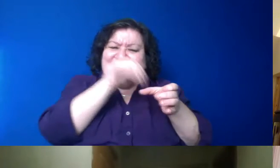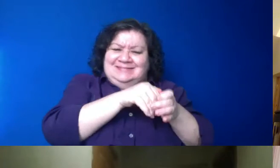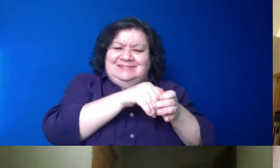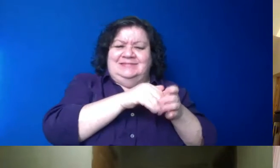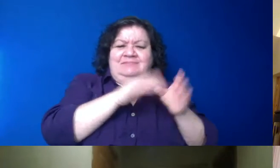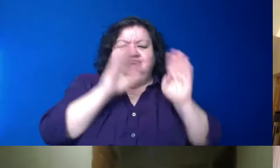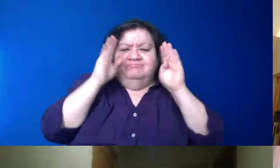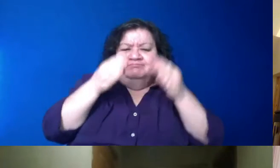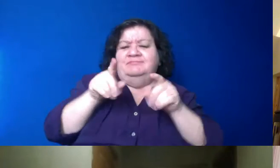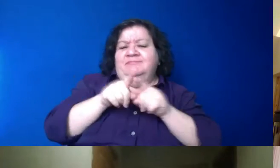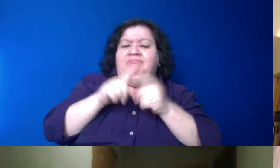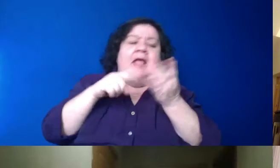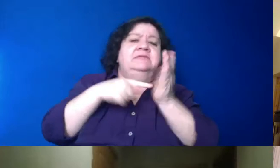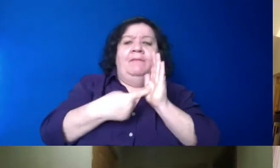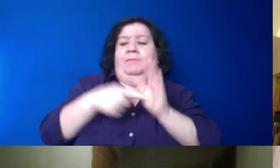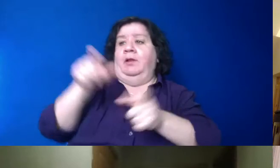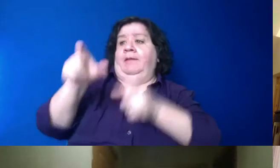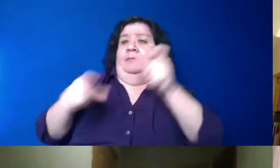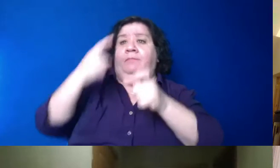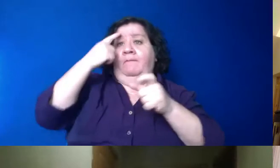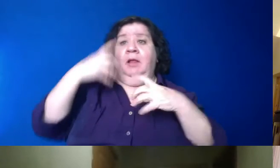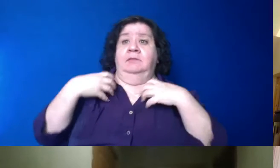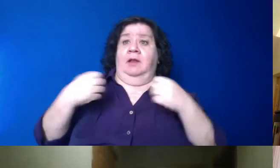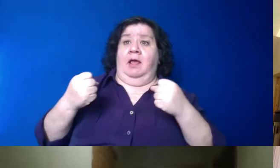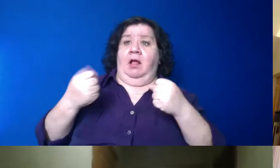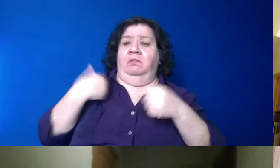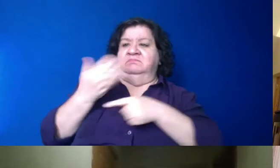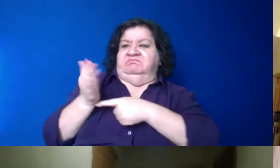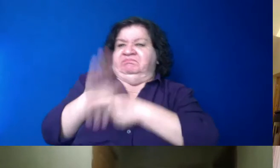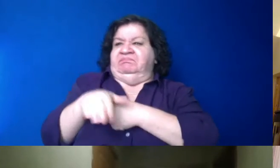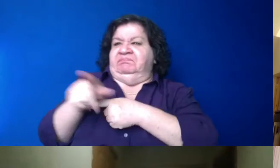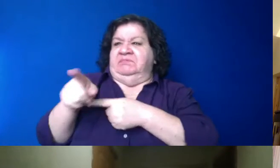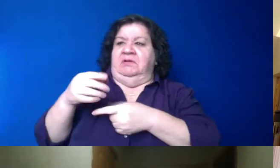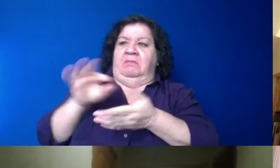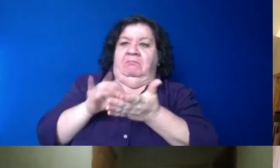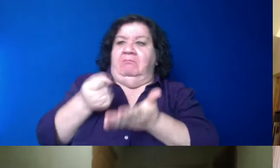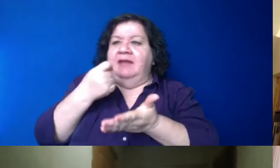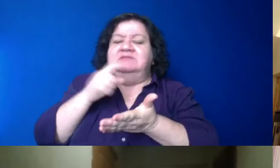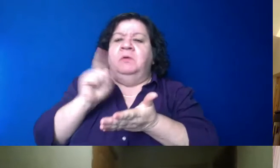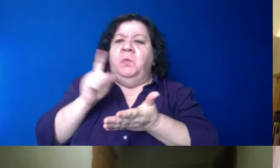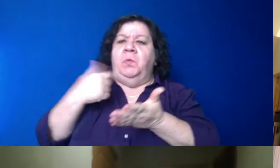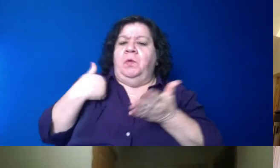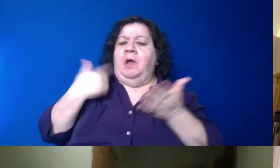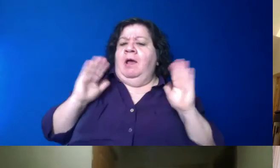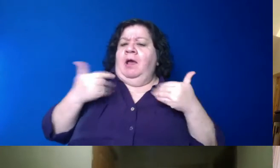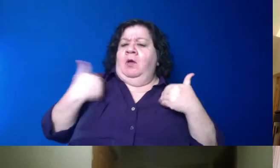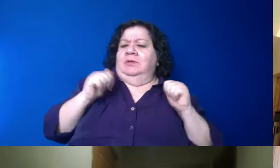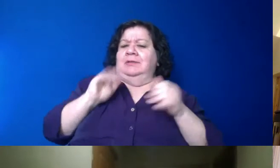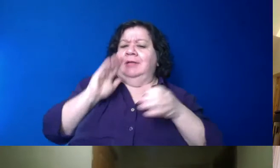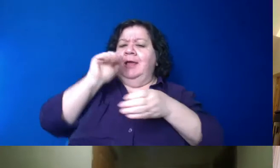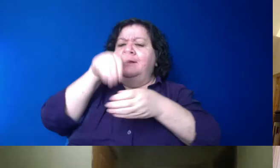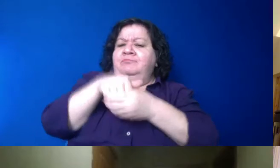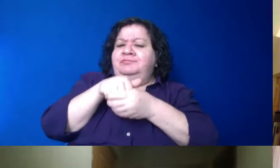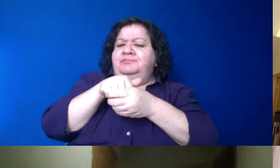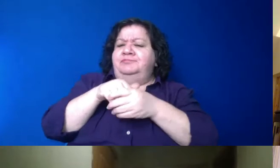transforming the service environment, and particularly to think about resource-poor countries and how services can